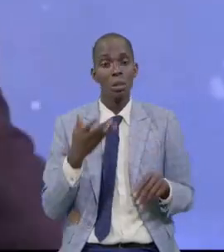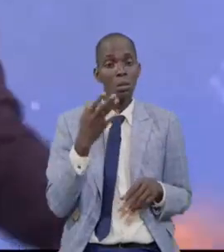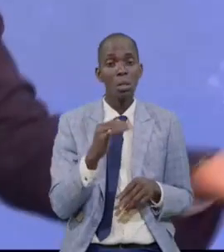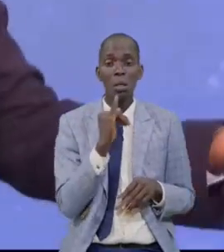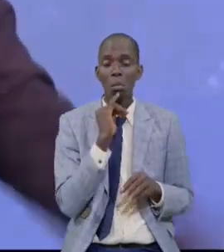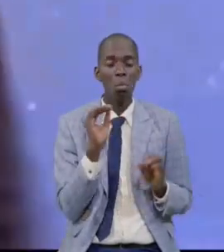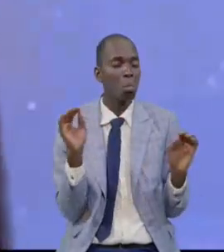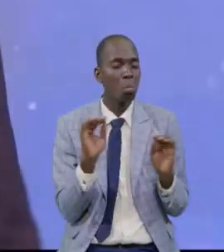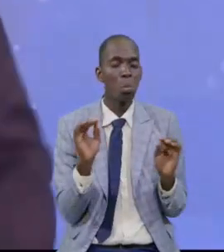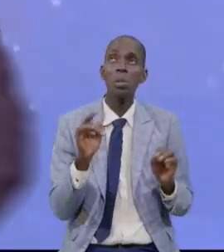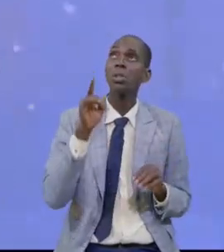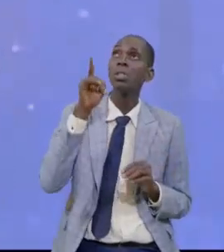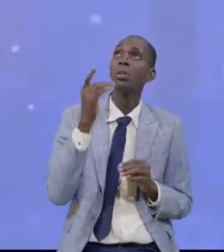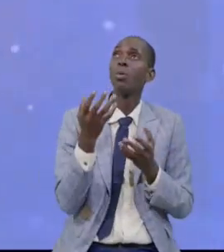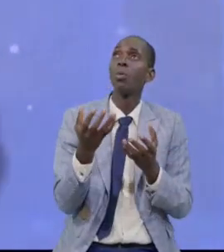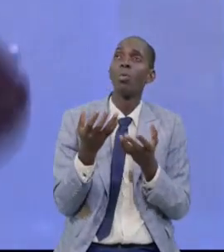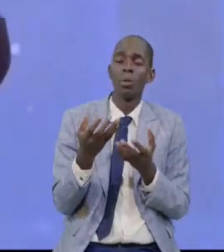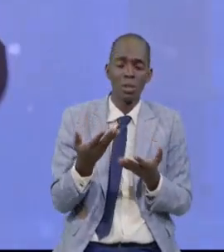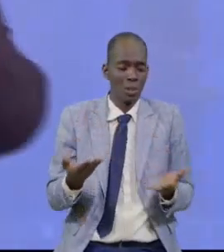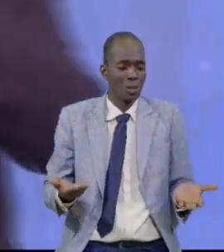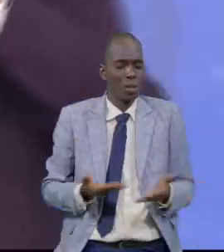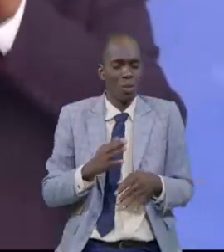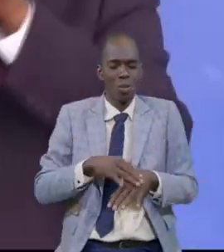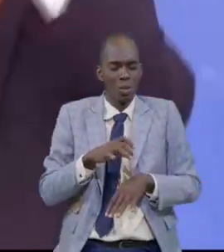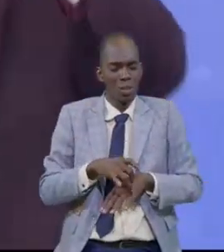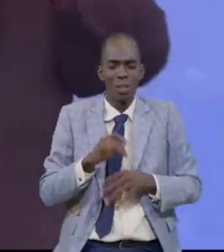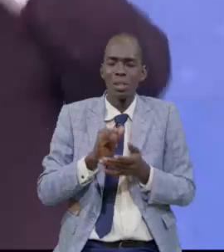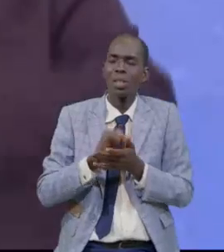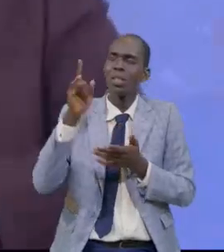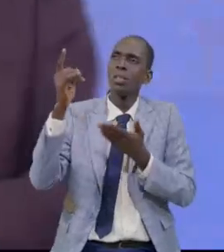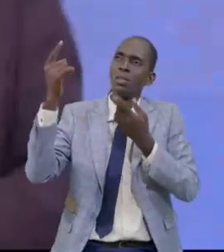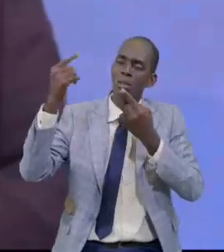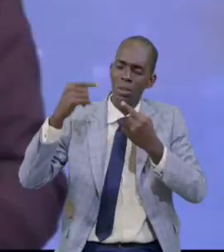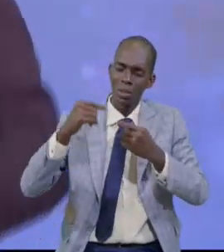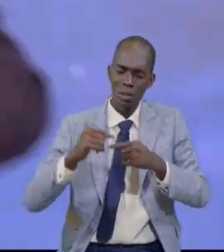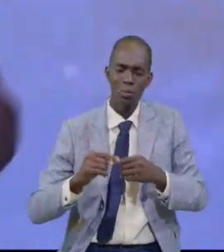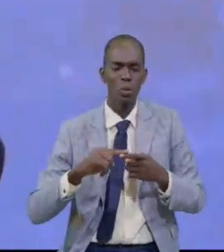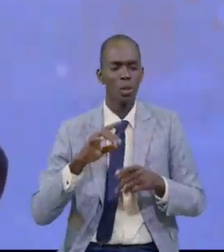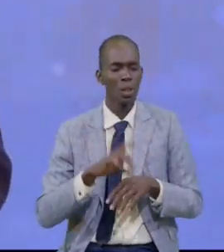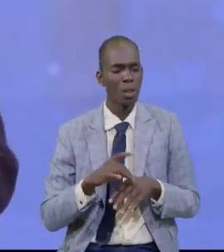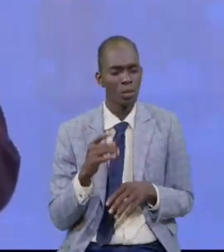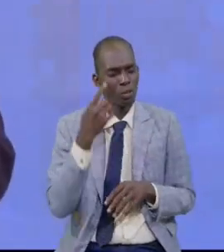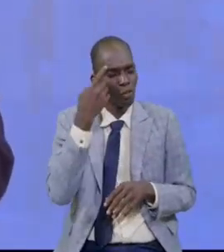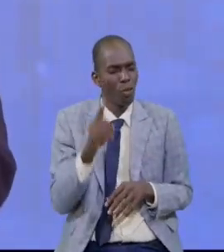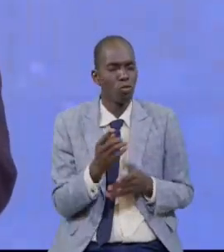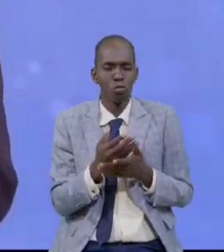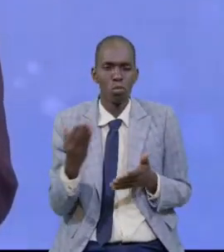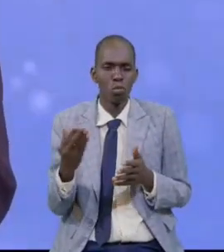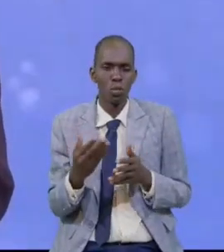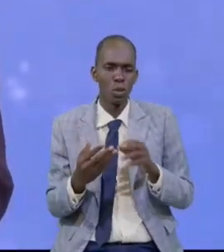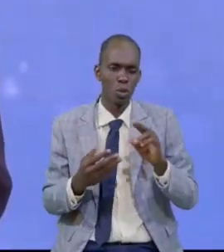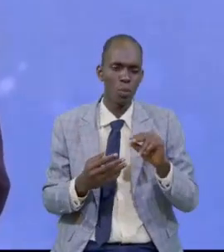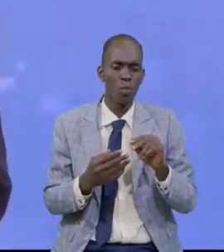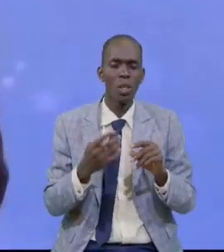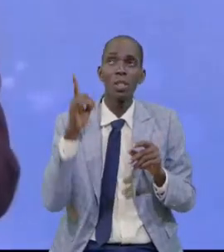came to this earth to look for. But he came for you. He saw that all the goodness and all